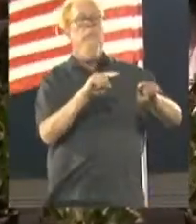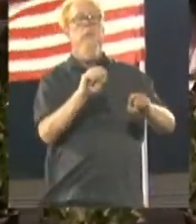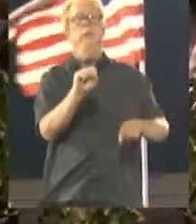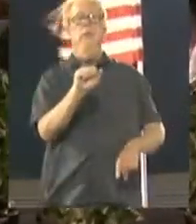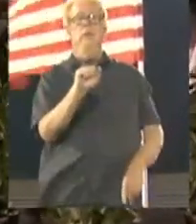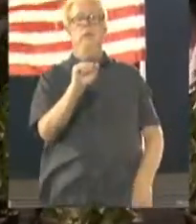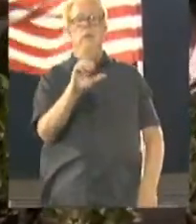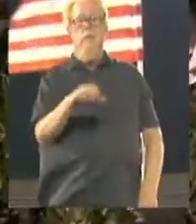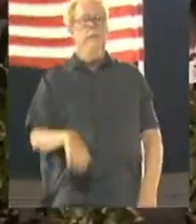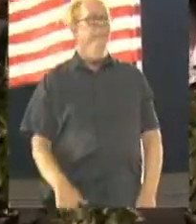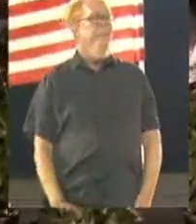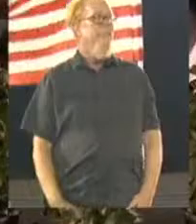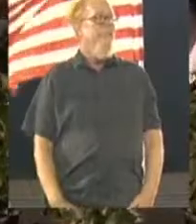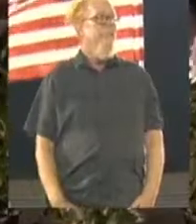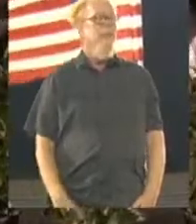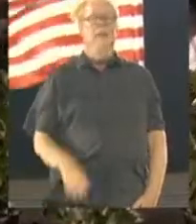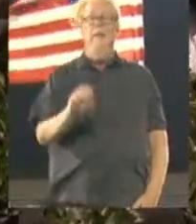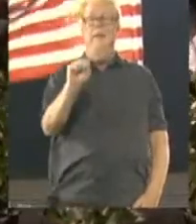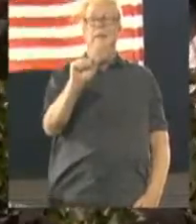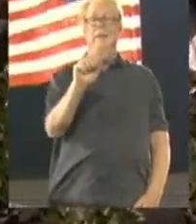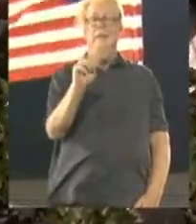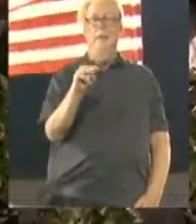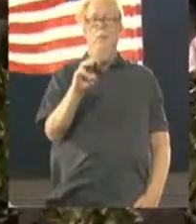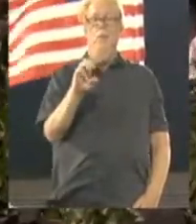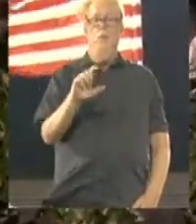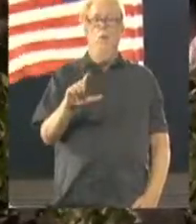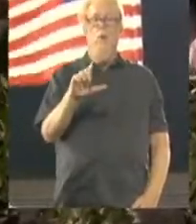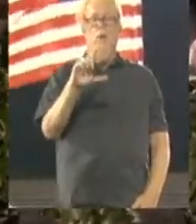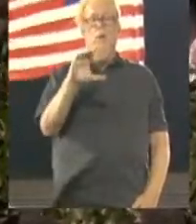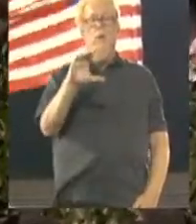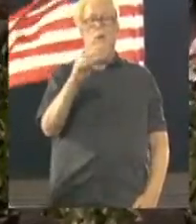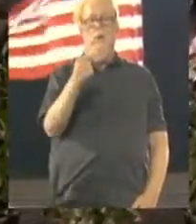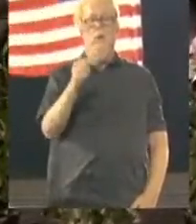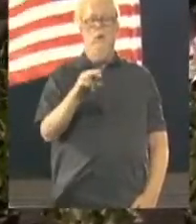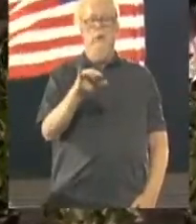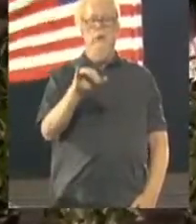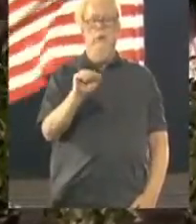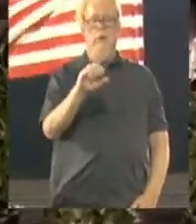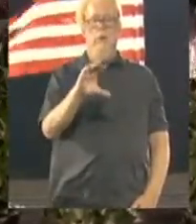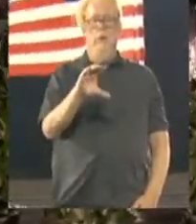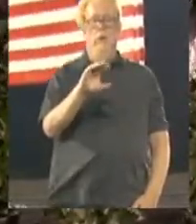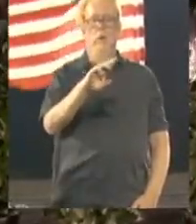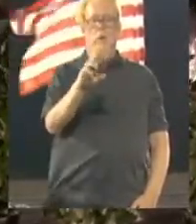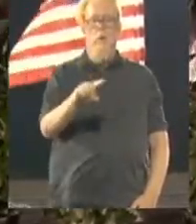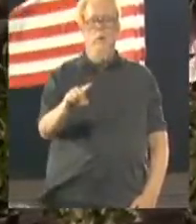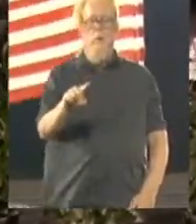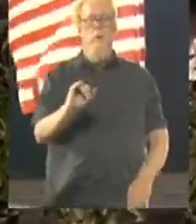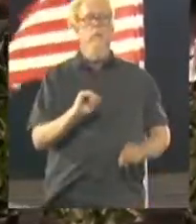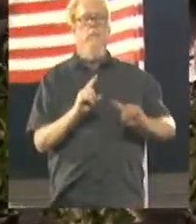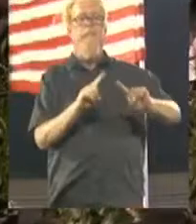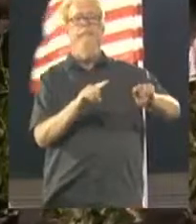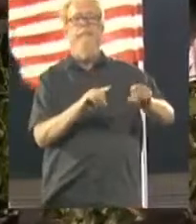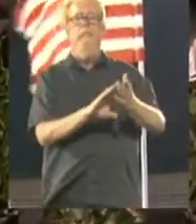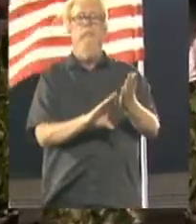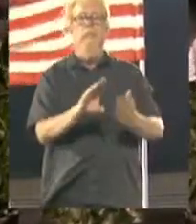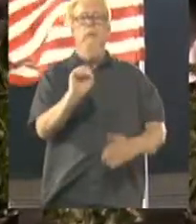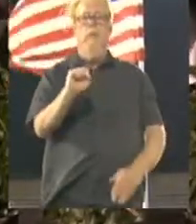College. Samuel E. Garcia Cruz will be attending St. Philip's